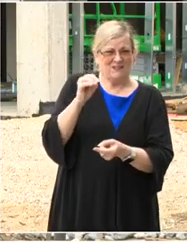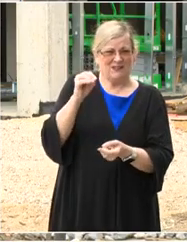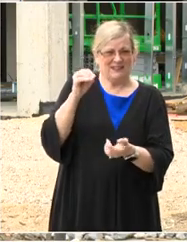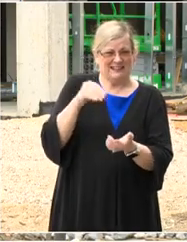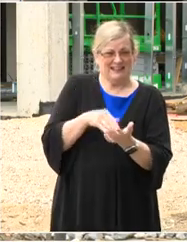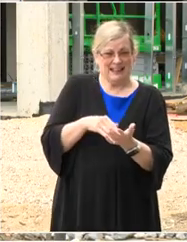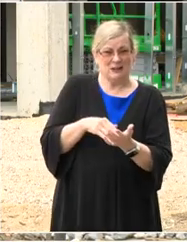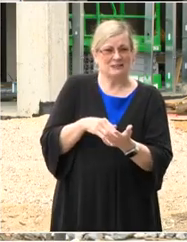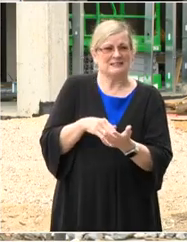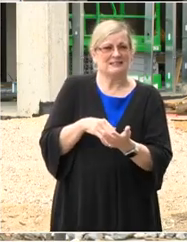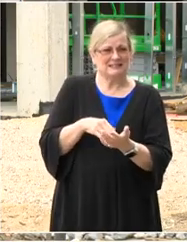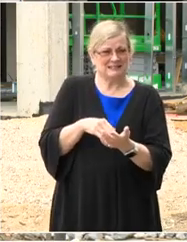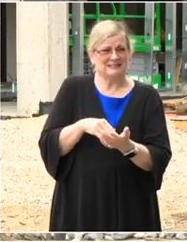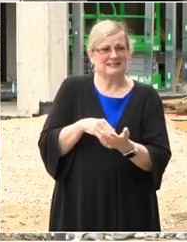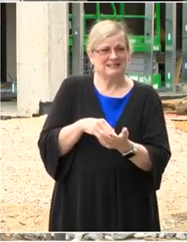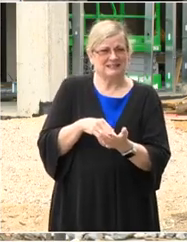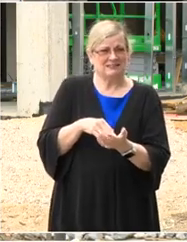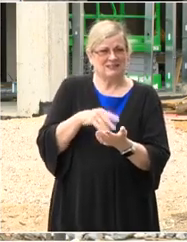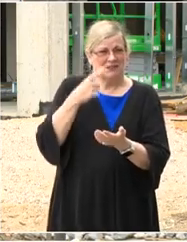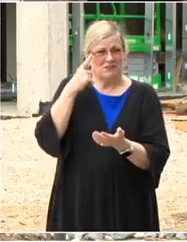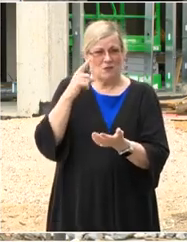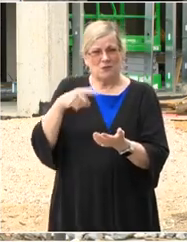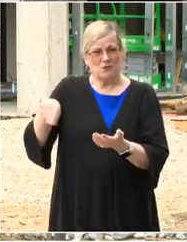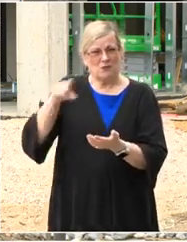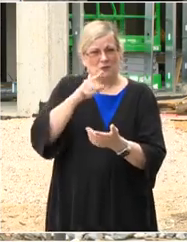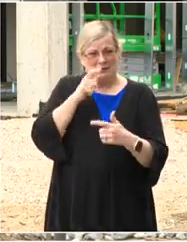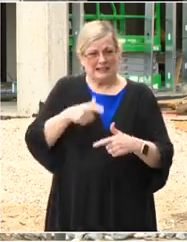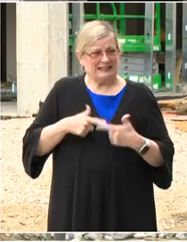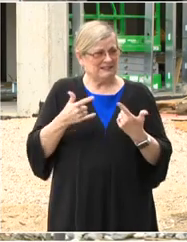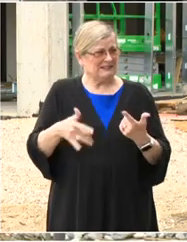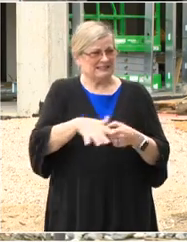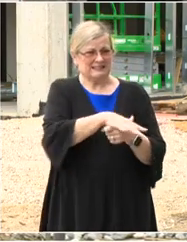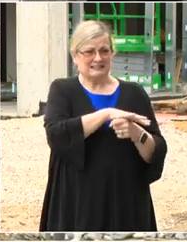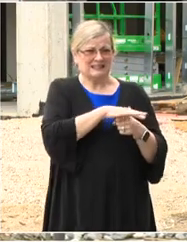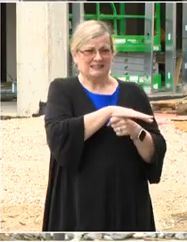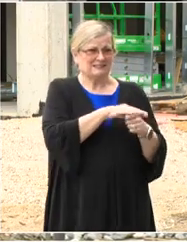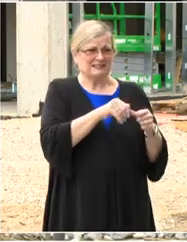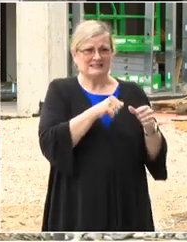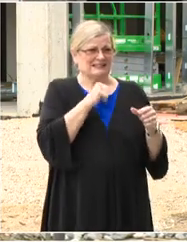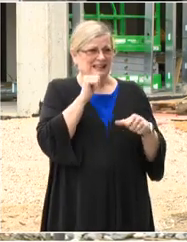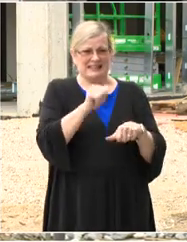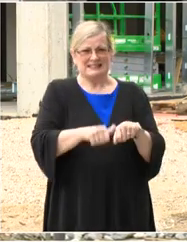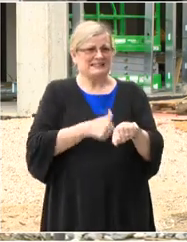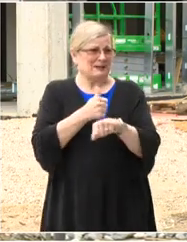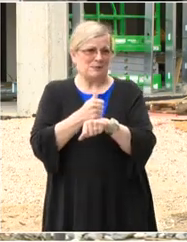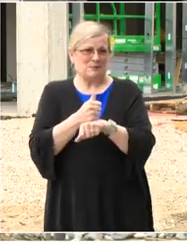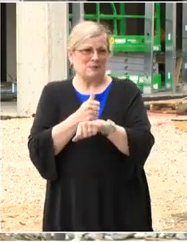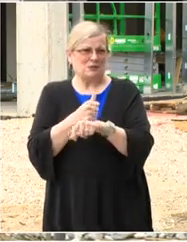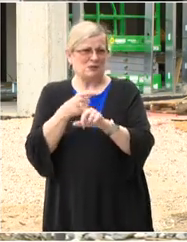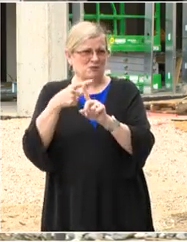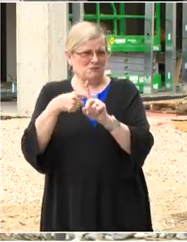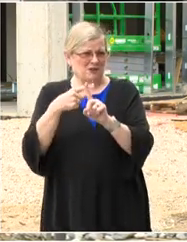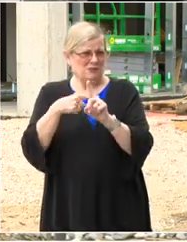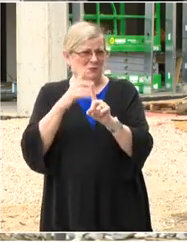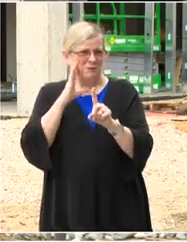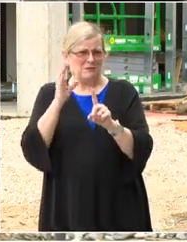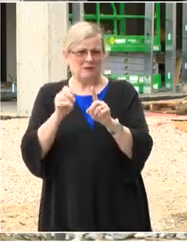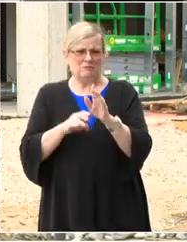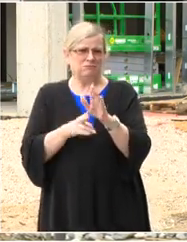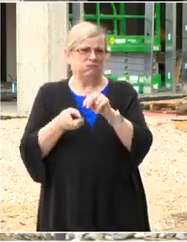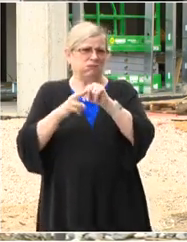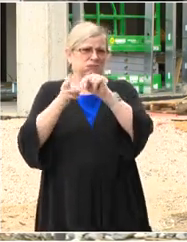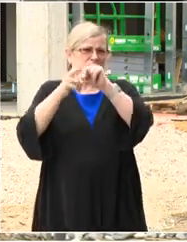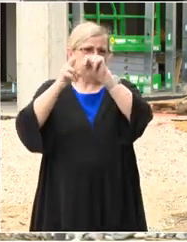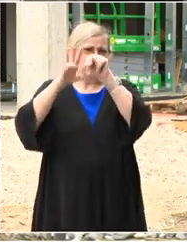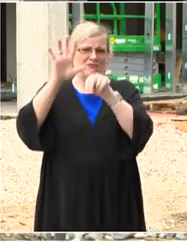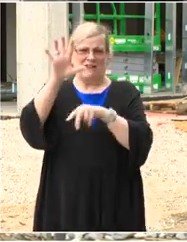was that for those who live here, if that housing hadn't been created, rent would have been 5.8% higher for our residents, right? And that's